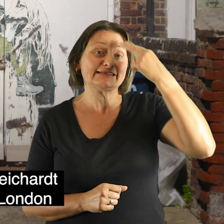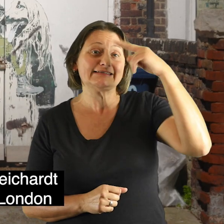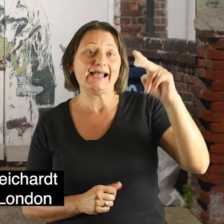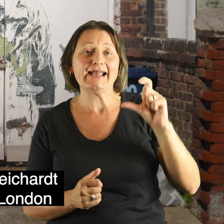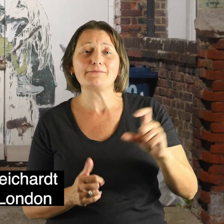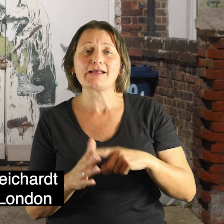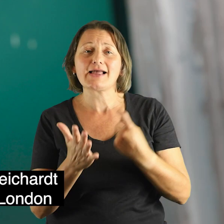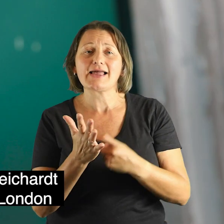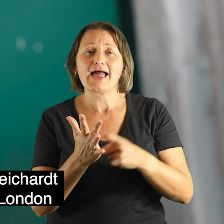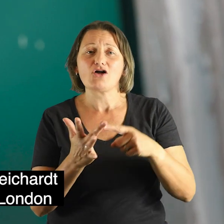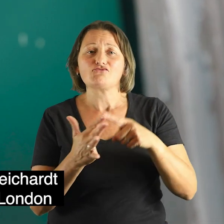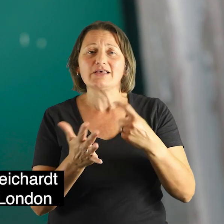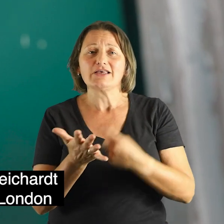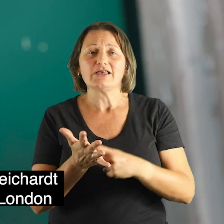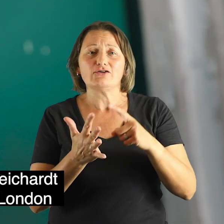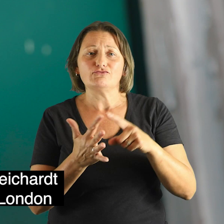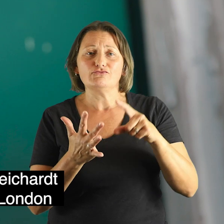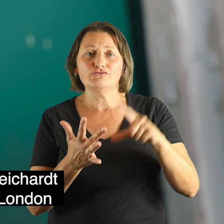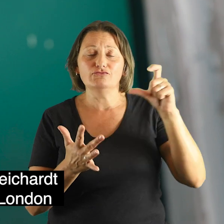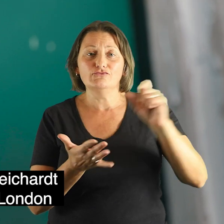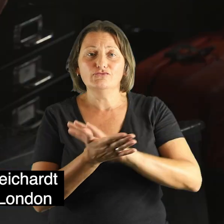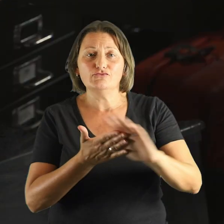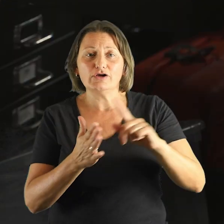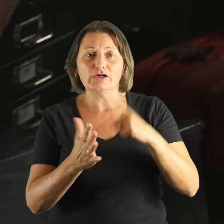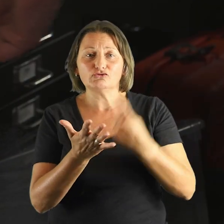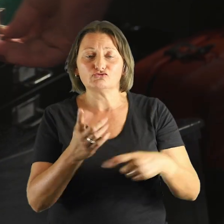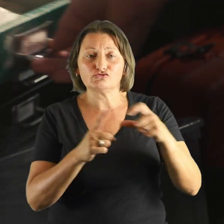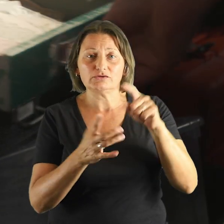I'm Carrie Reichard and I'm an artist based in Chiswick in London.